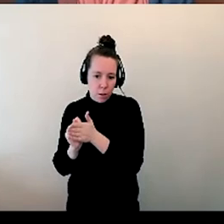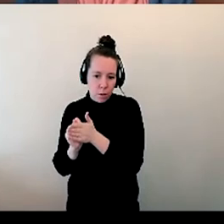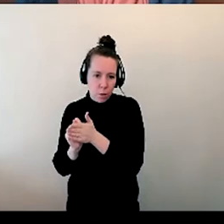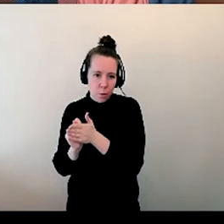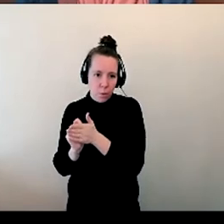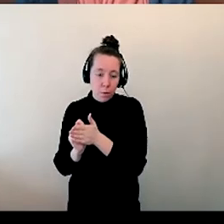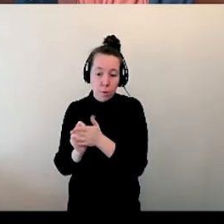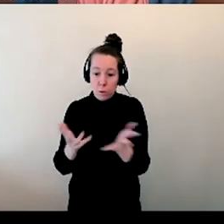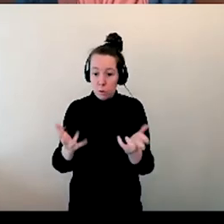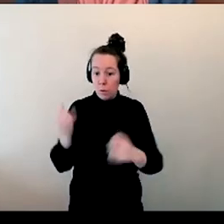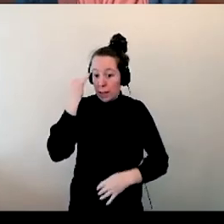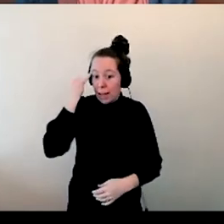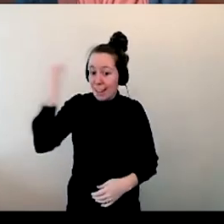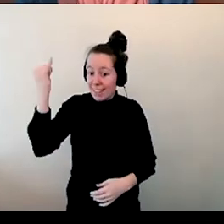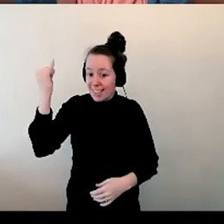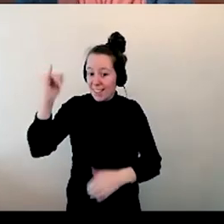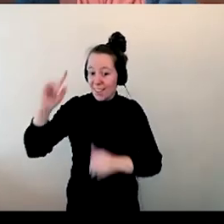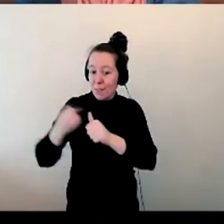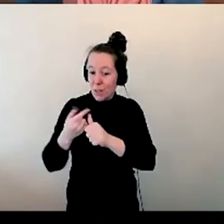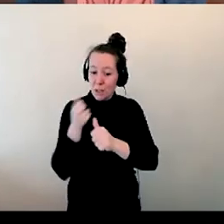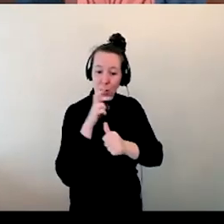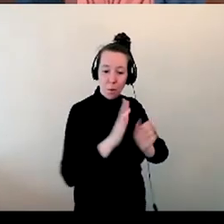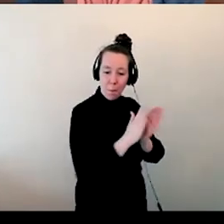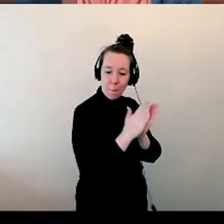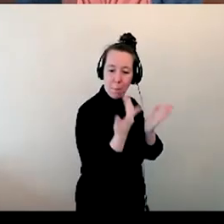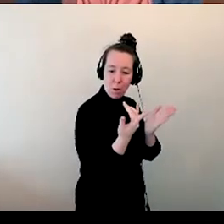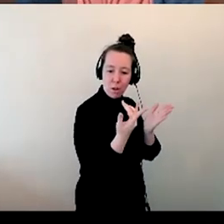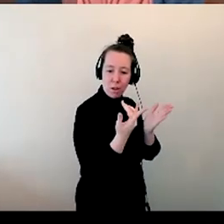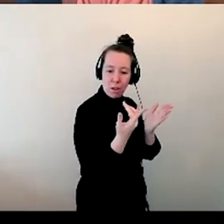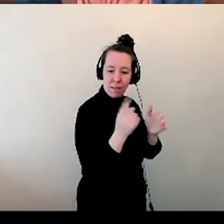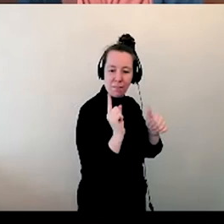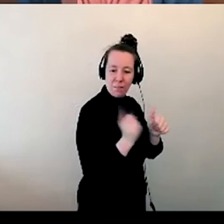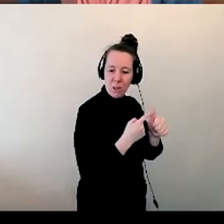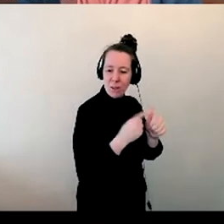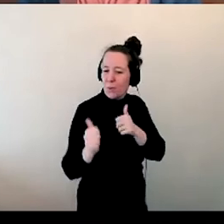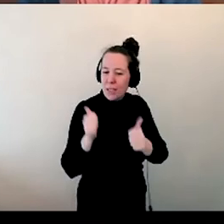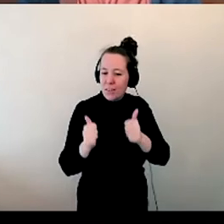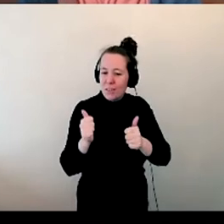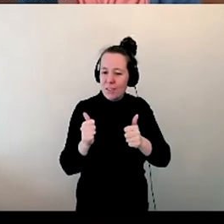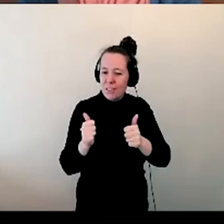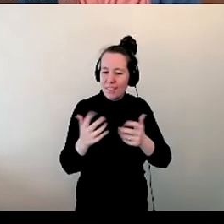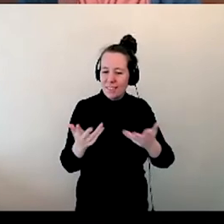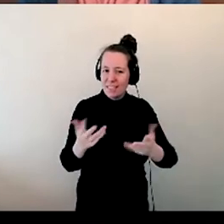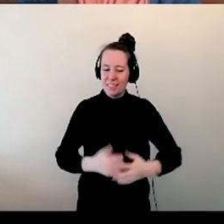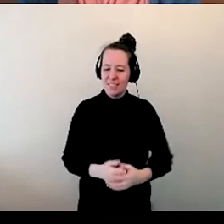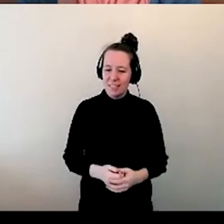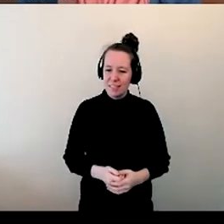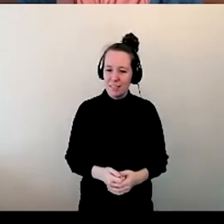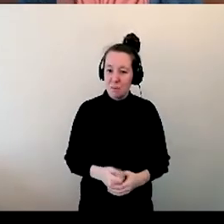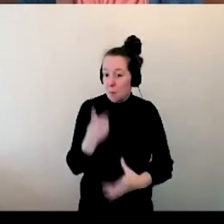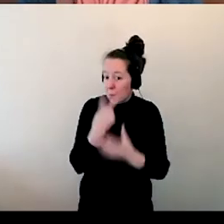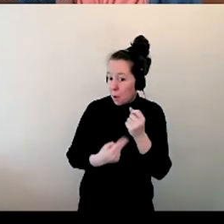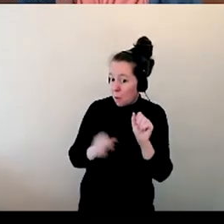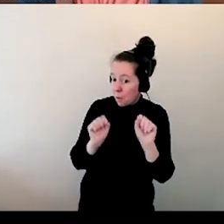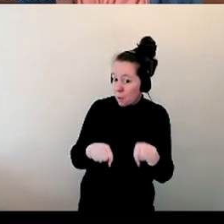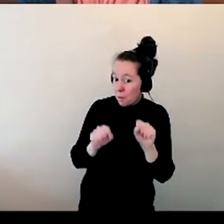idea and you really want to try and make a, something fit, you know, the book fit around that idea, or maybe a bit of both? So I